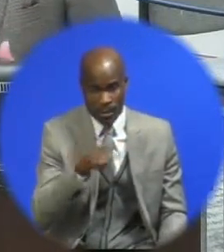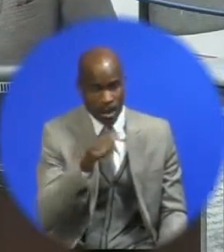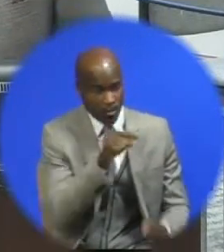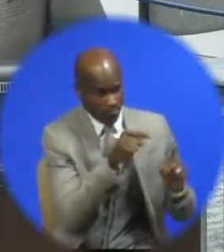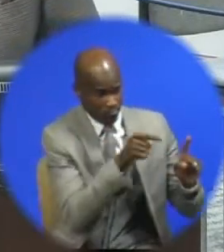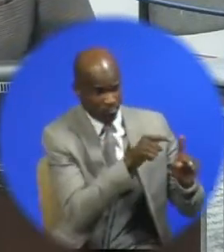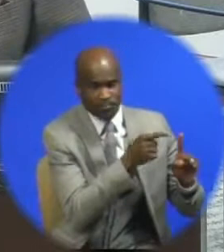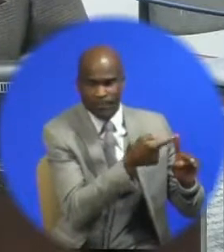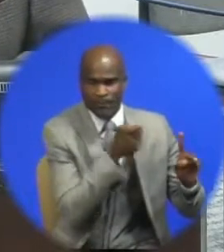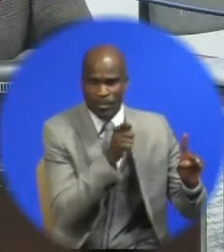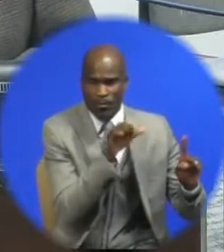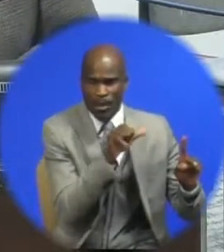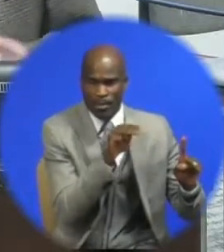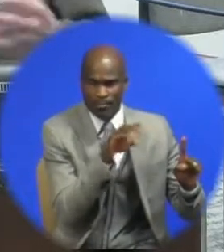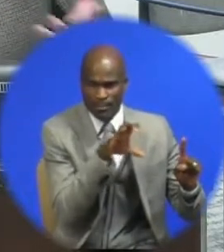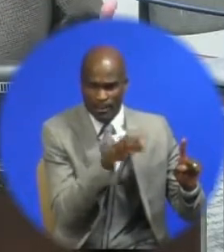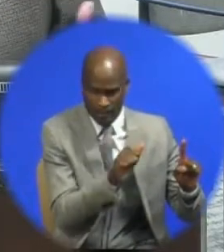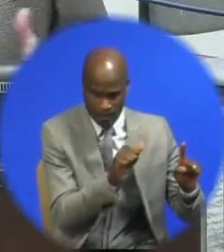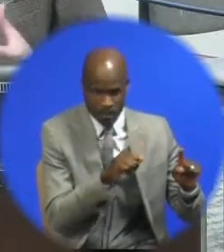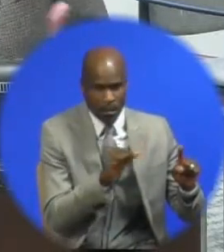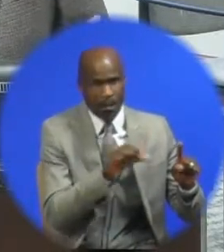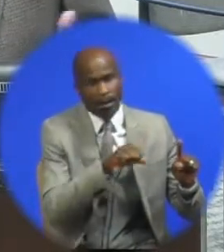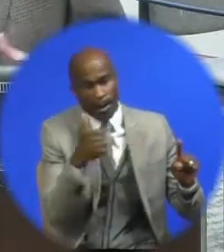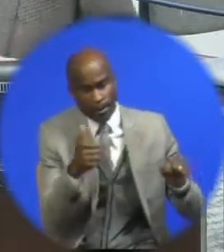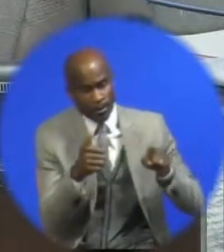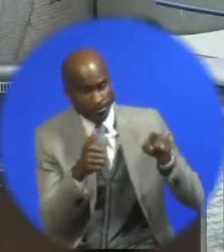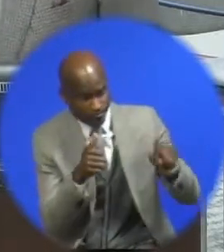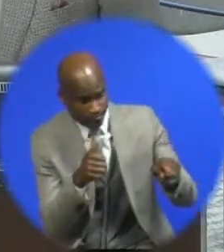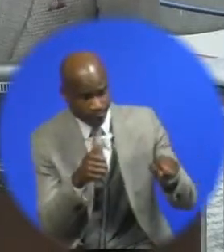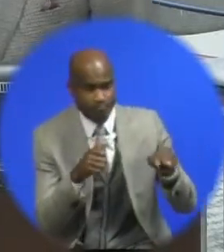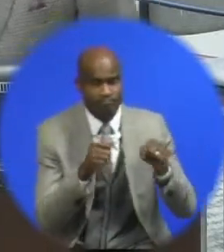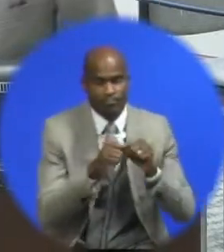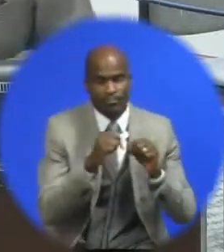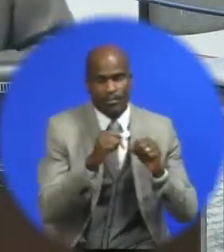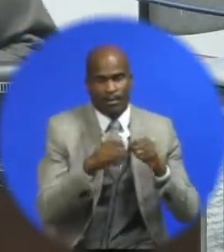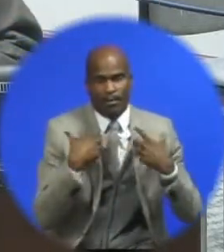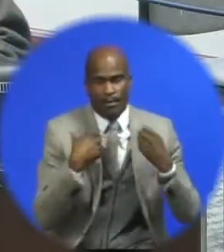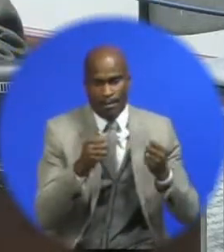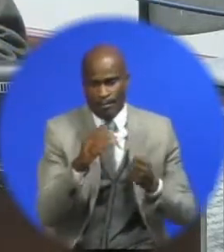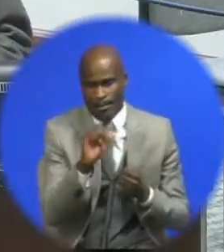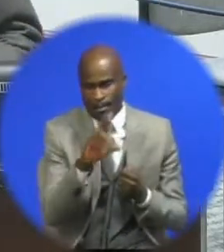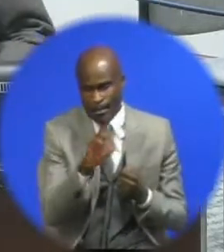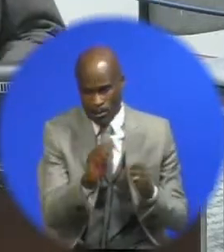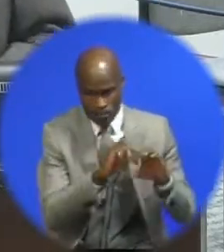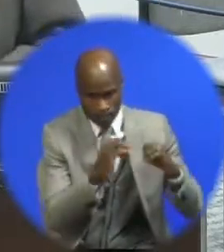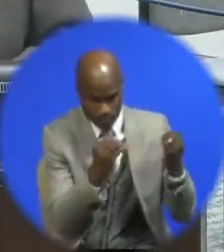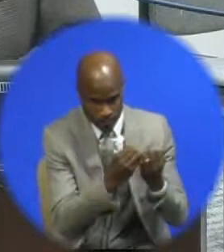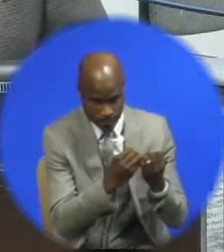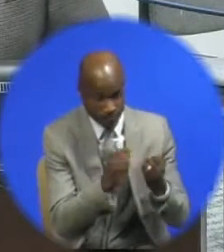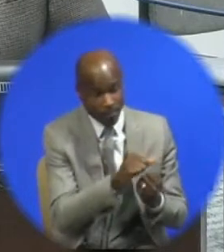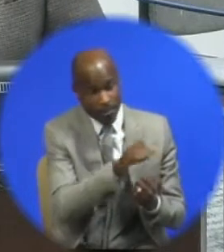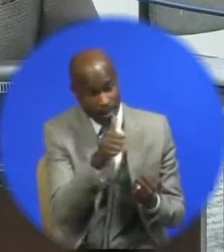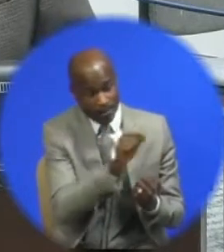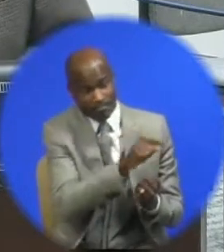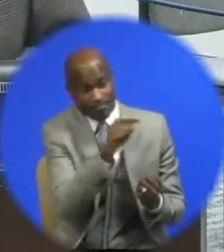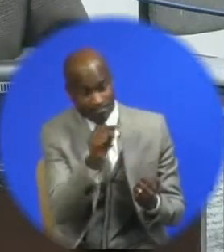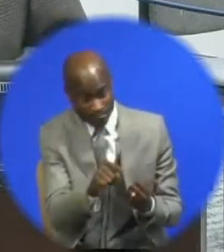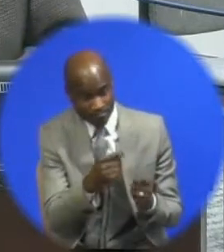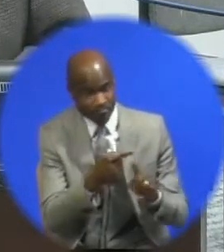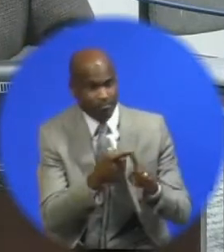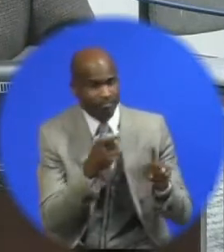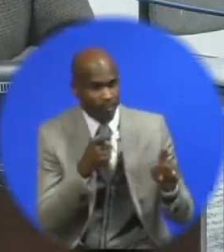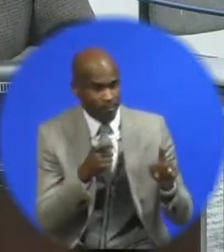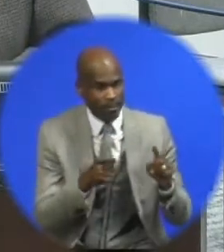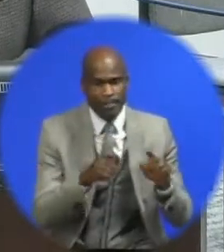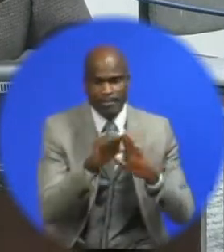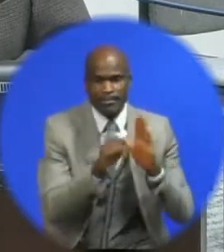and Healthcare Foundation, and that's and then we have Smith Rayner, who is the State Trails Planner, as an ex officio. But